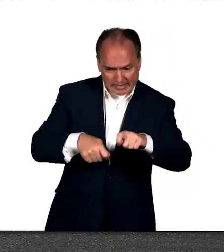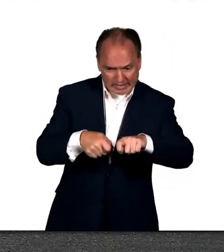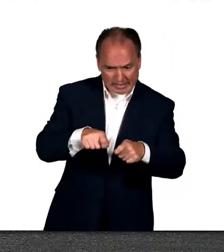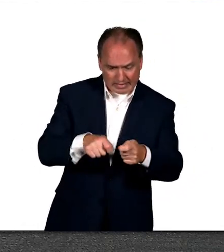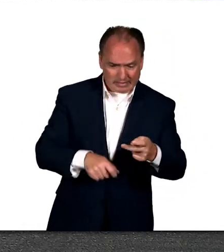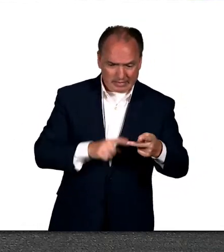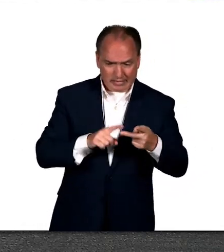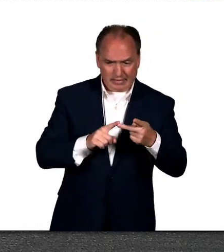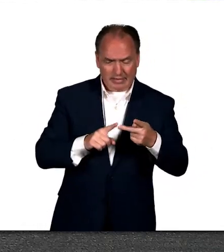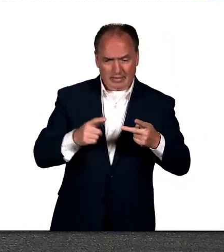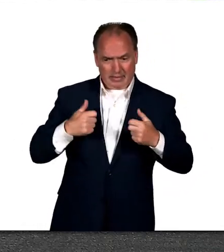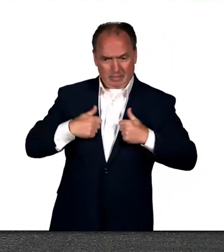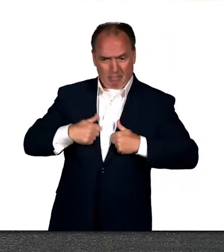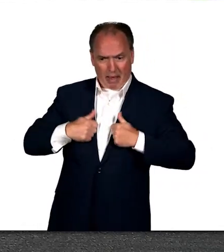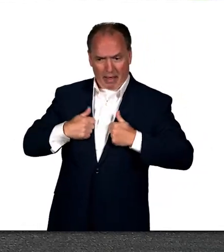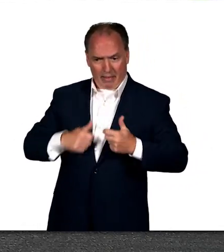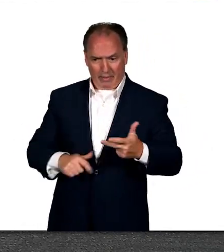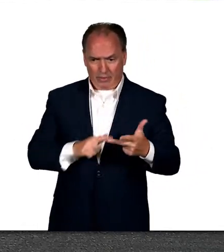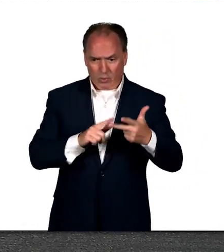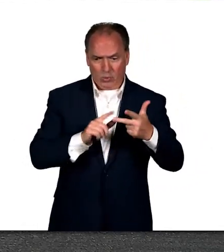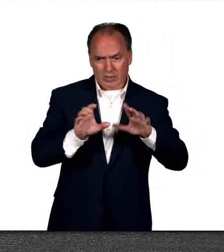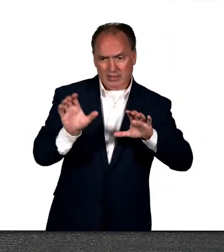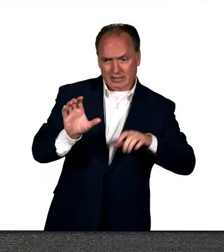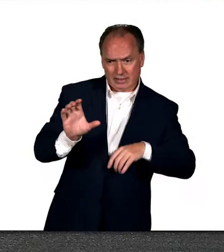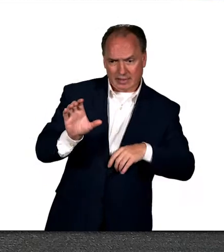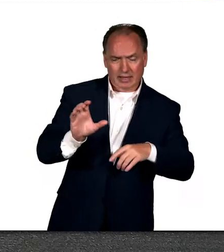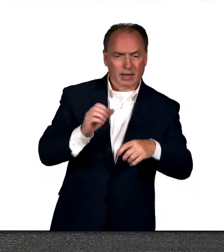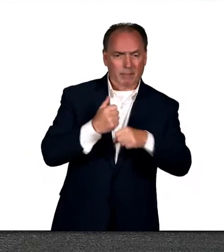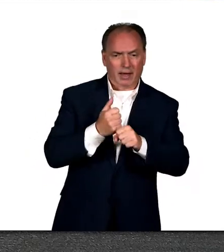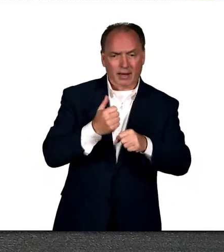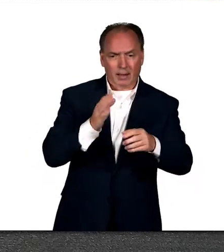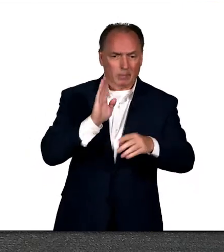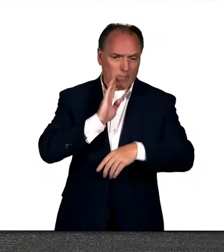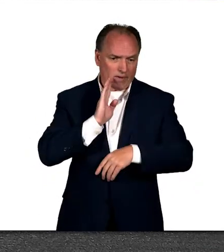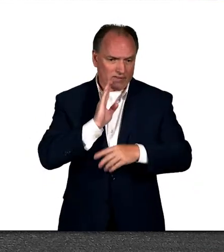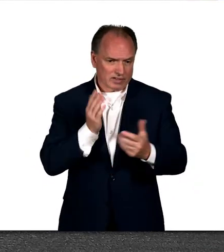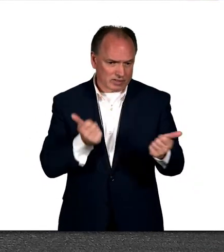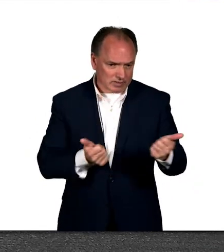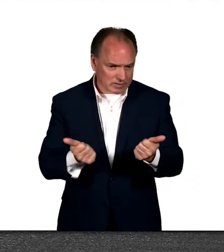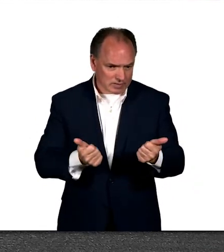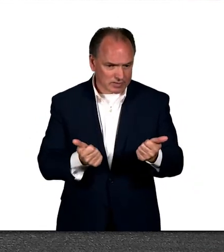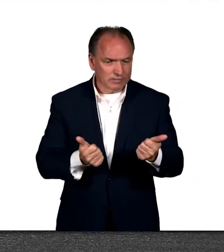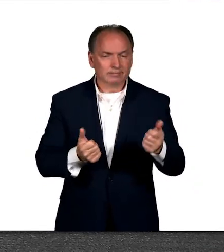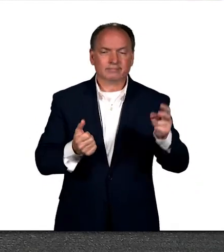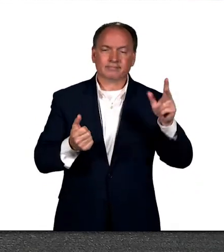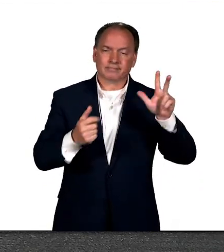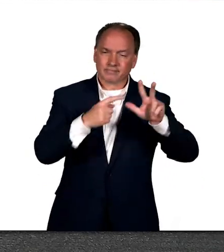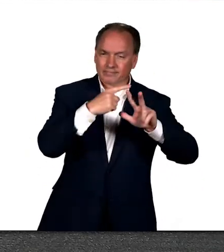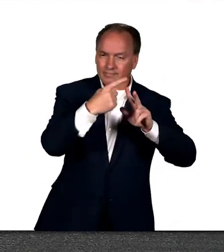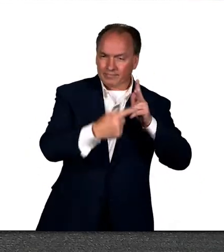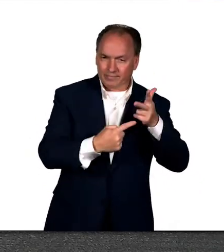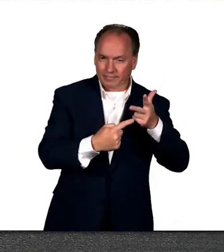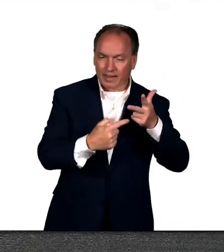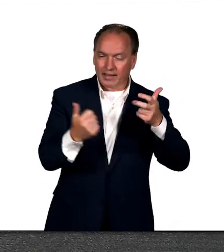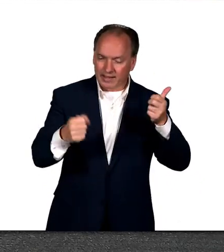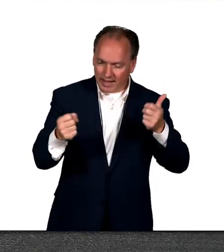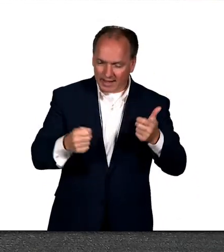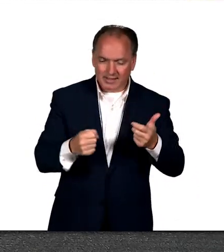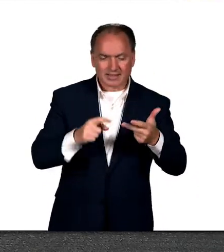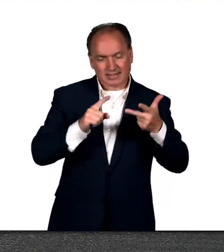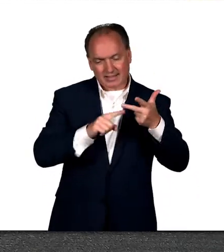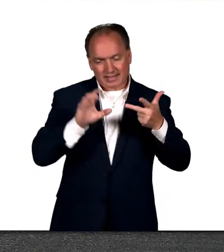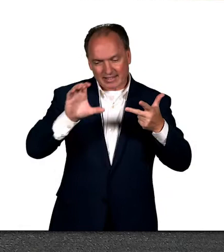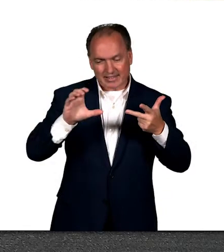B, taking a bath, or C, making breakfast? Yes, it's C,